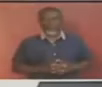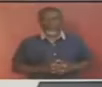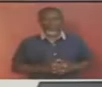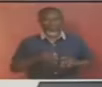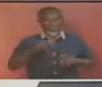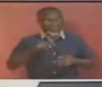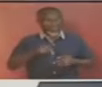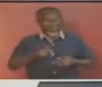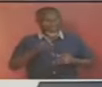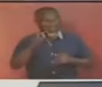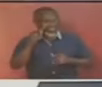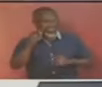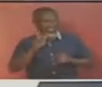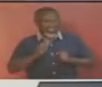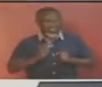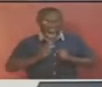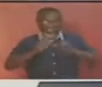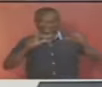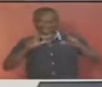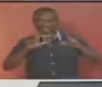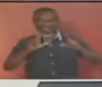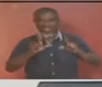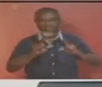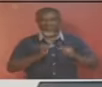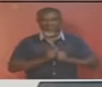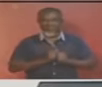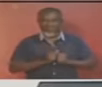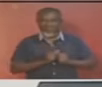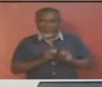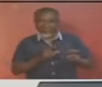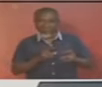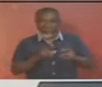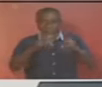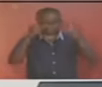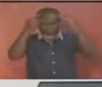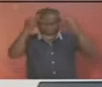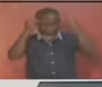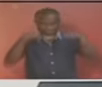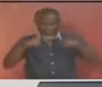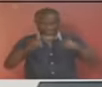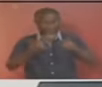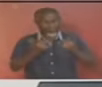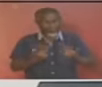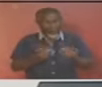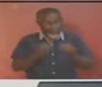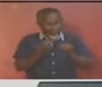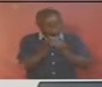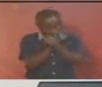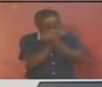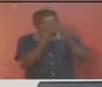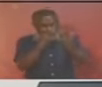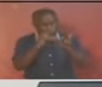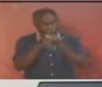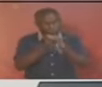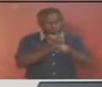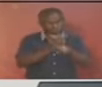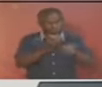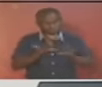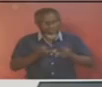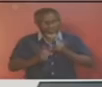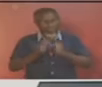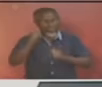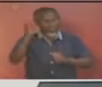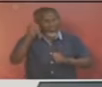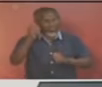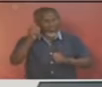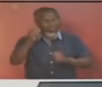This is TTT Live. I'm DK Rostar. The Ministry of Health is giving an update on the status of COVID-19 in Trinidad and Tobago. We're